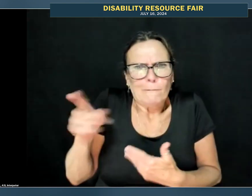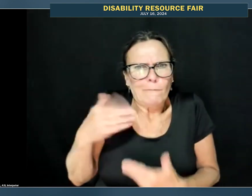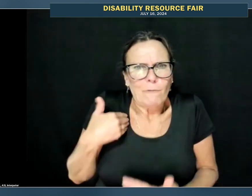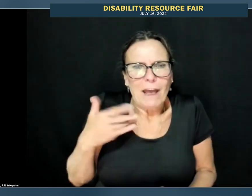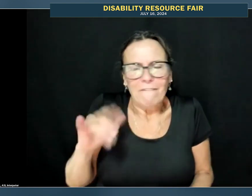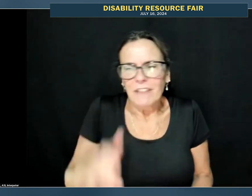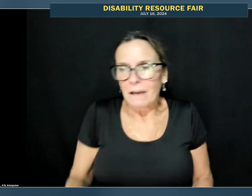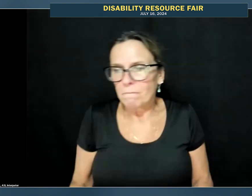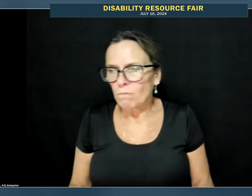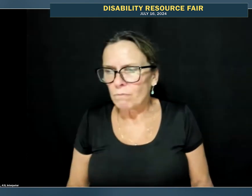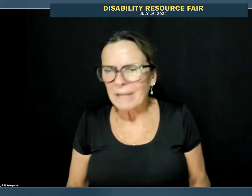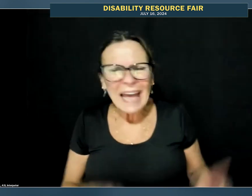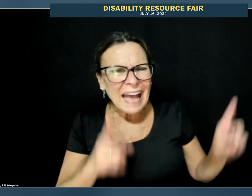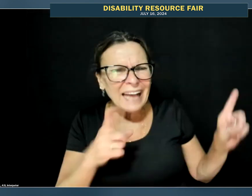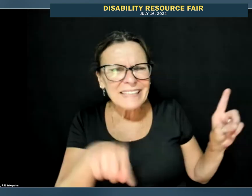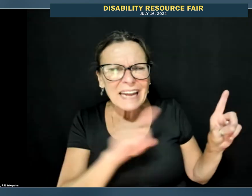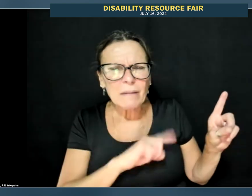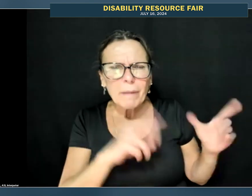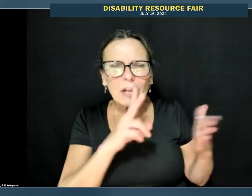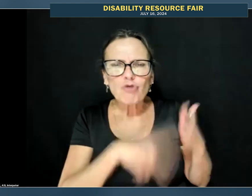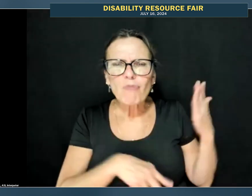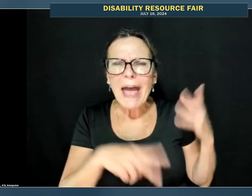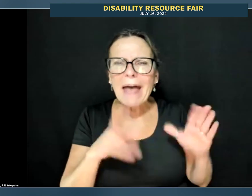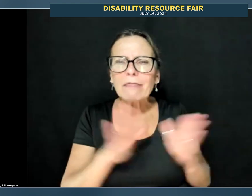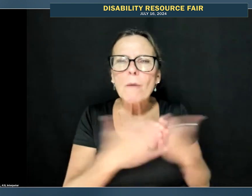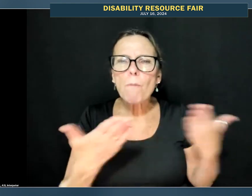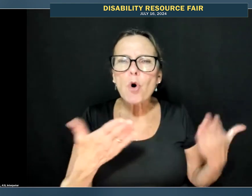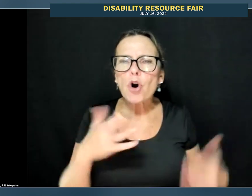Has anybody read the book The Gimp